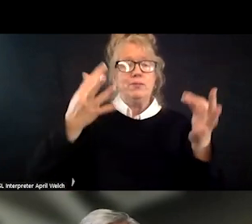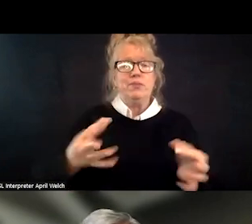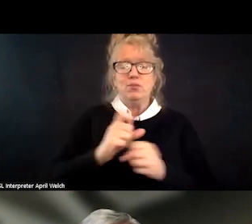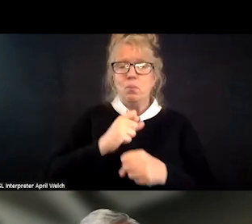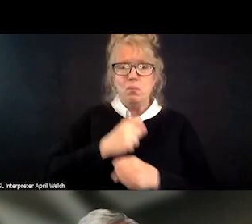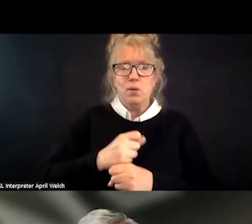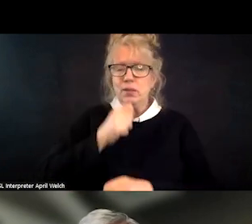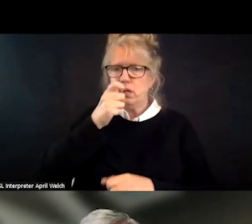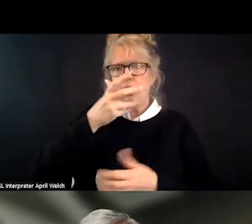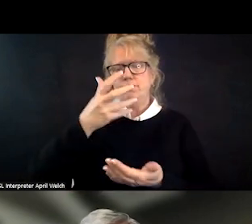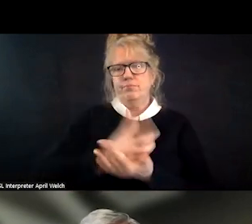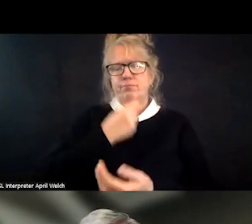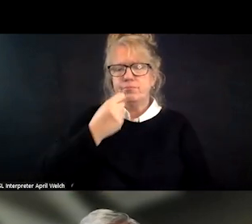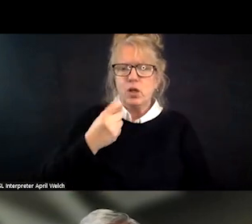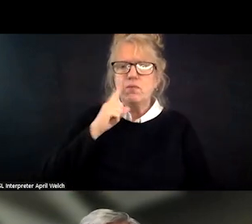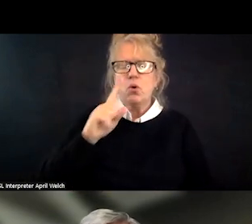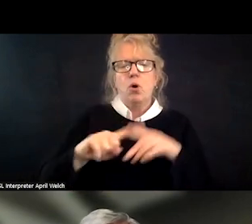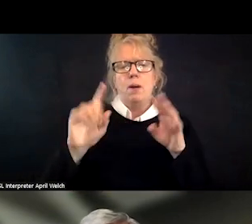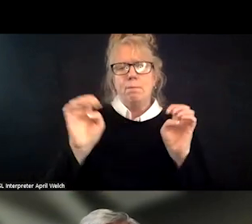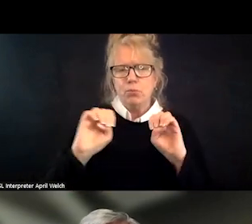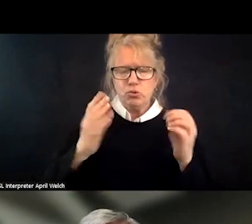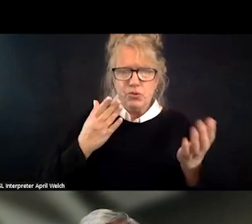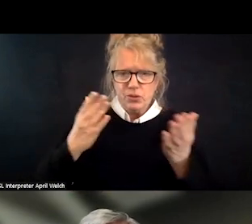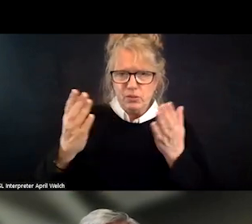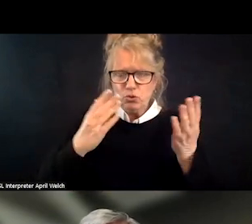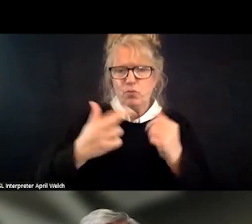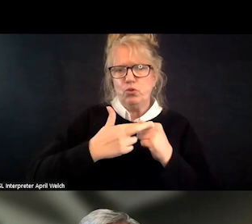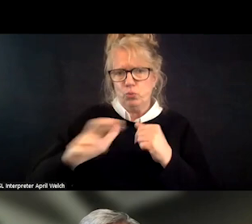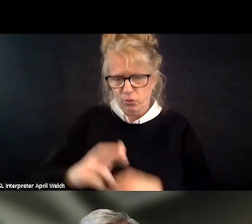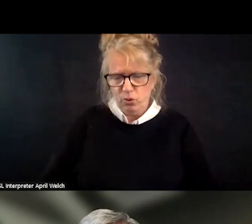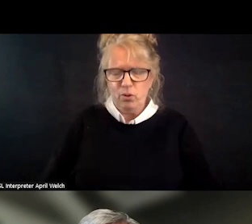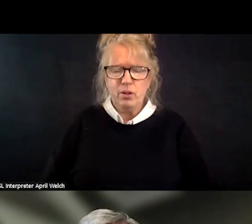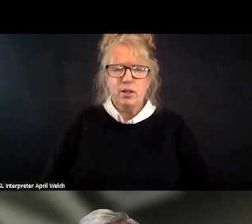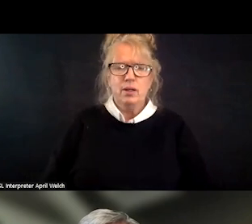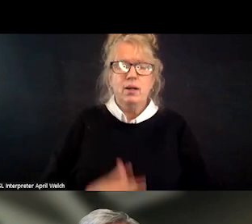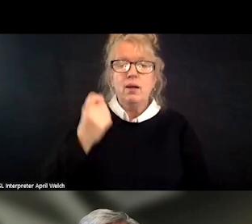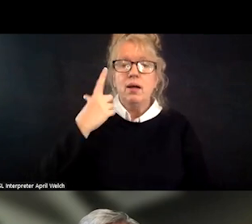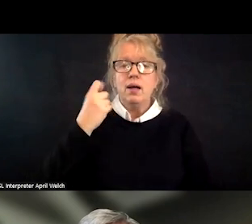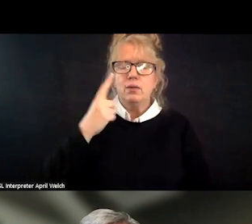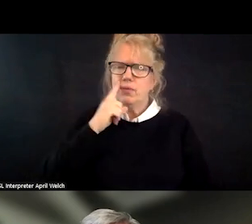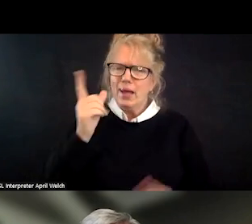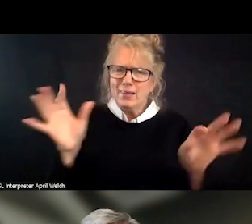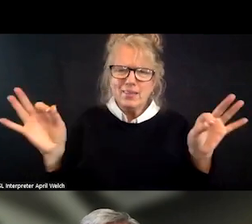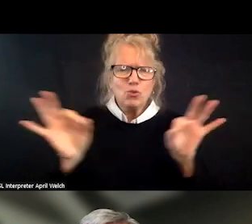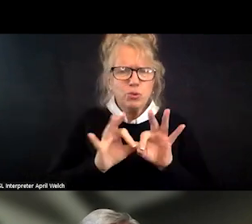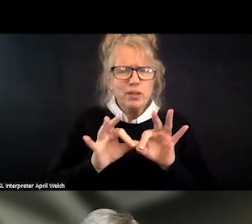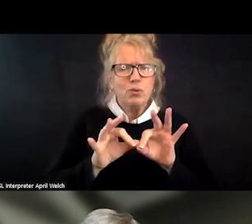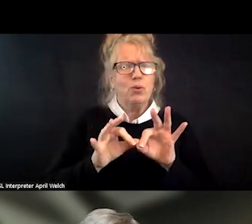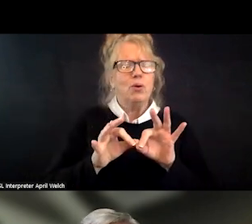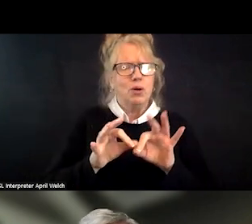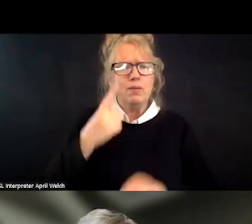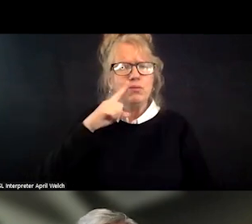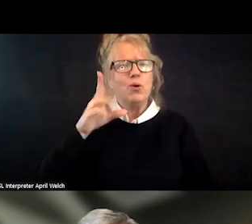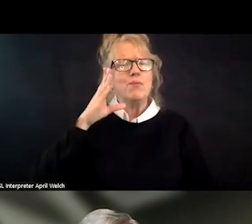to utilize an emergency service referral? That is a critical need for the